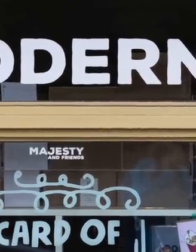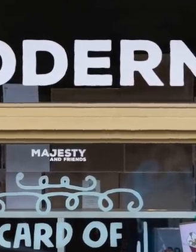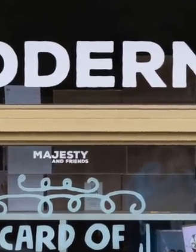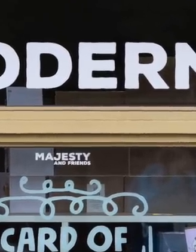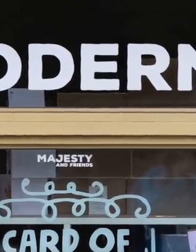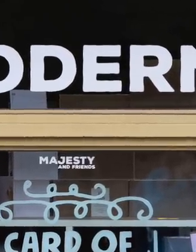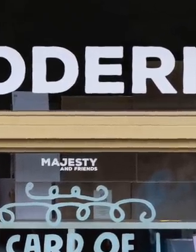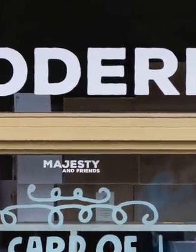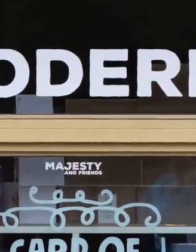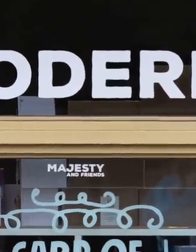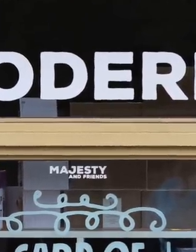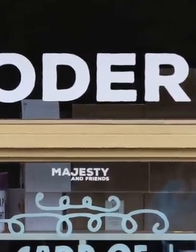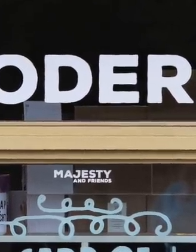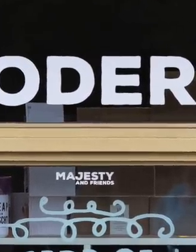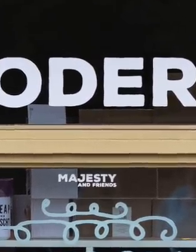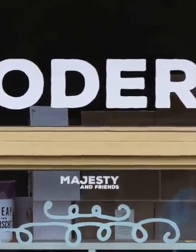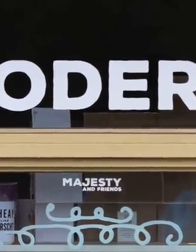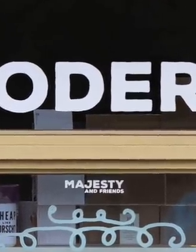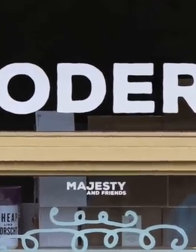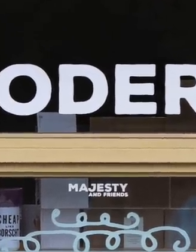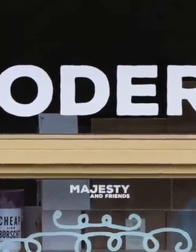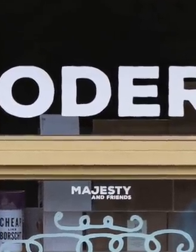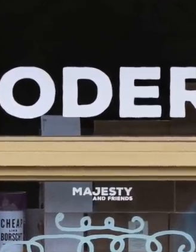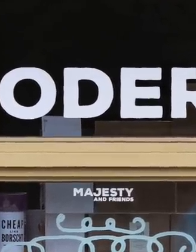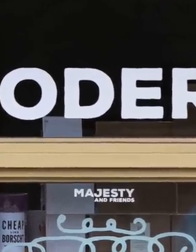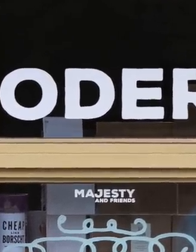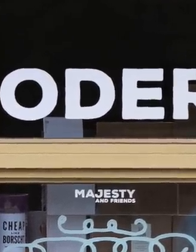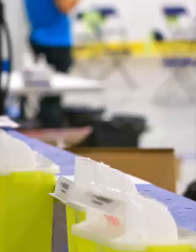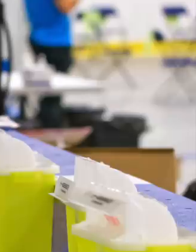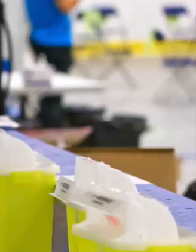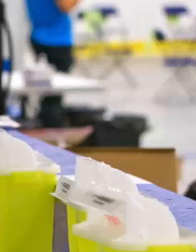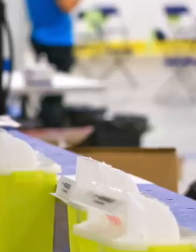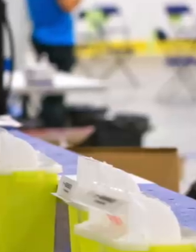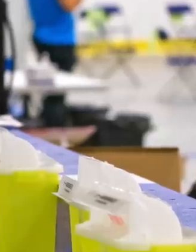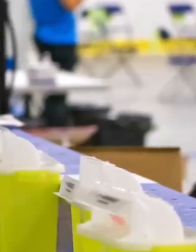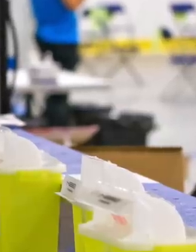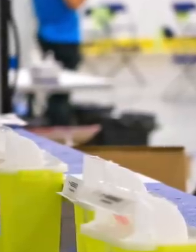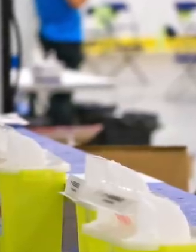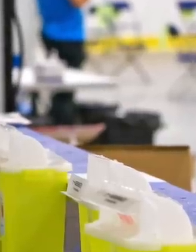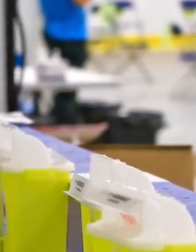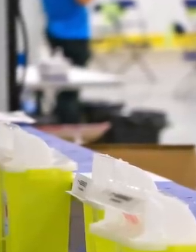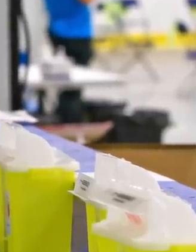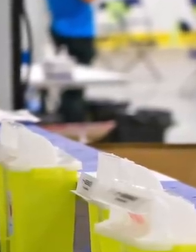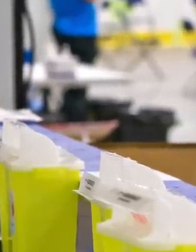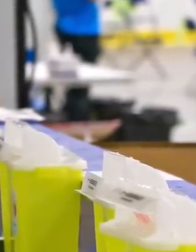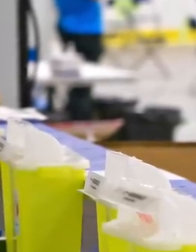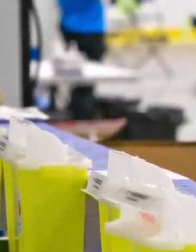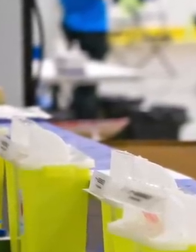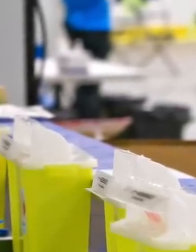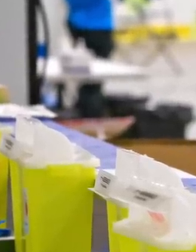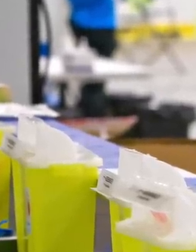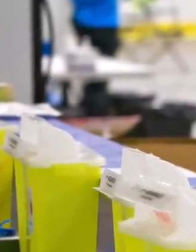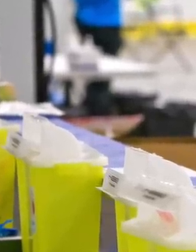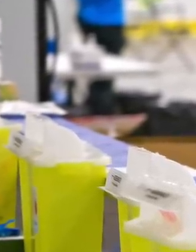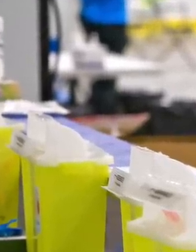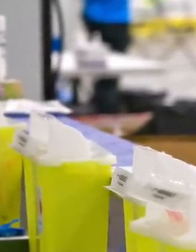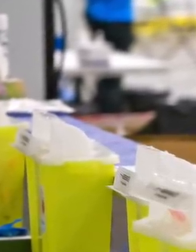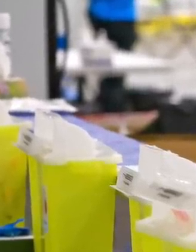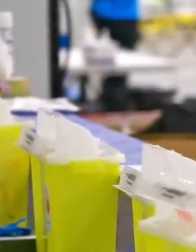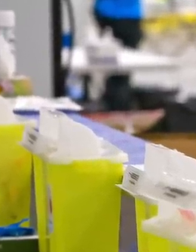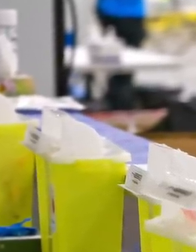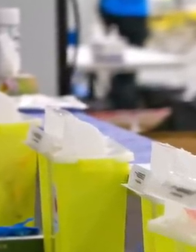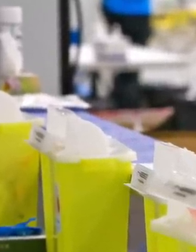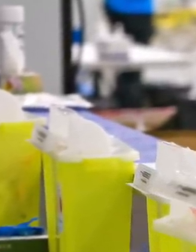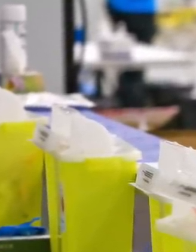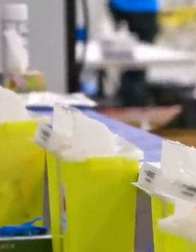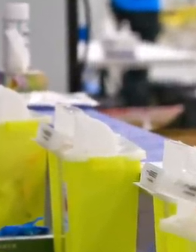what has been a very difficult period for our healthcare system. We're starting to see some light at the end of the tunnel, and if we all continue to work